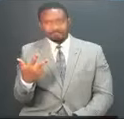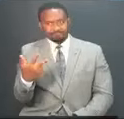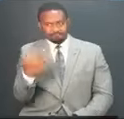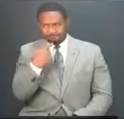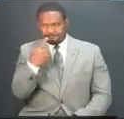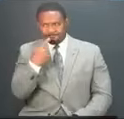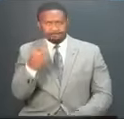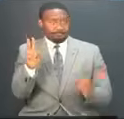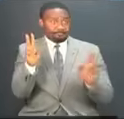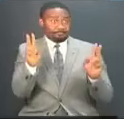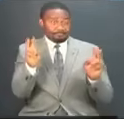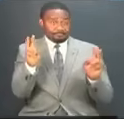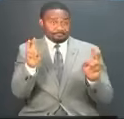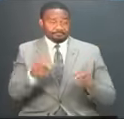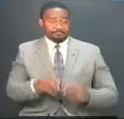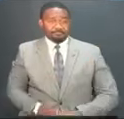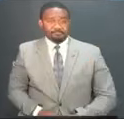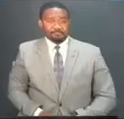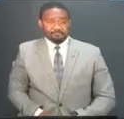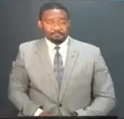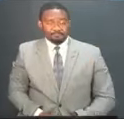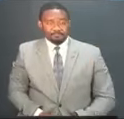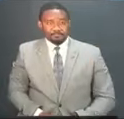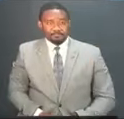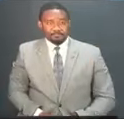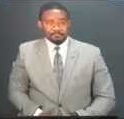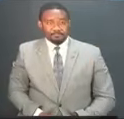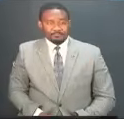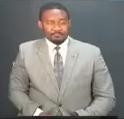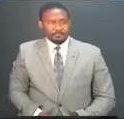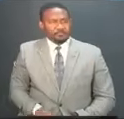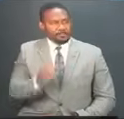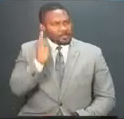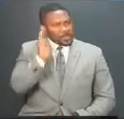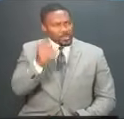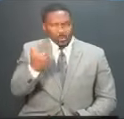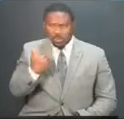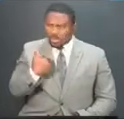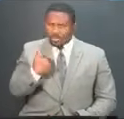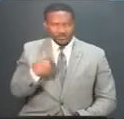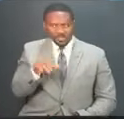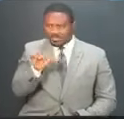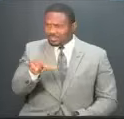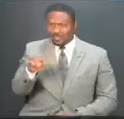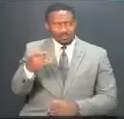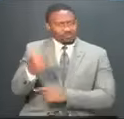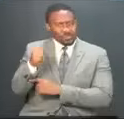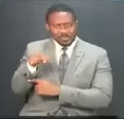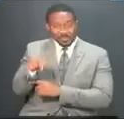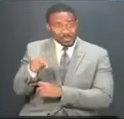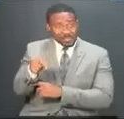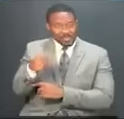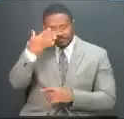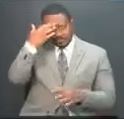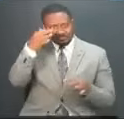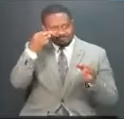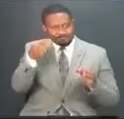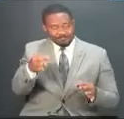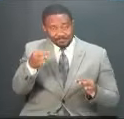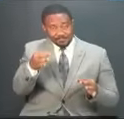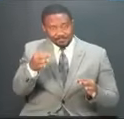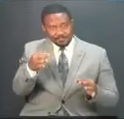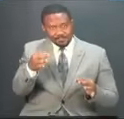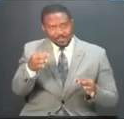as follows, and I quote, "There shall be a stay of execution of the judgment